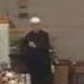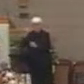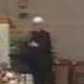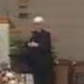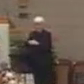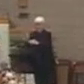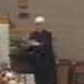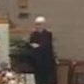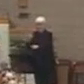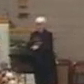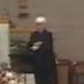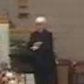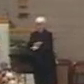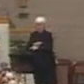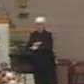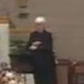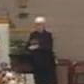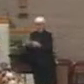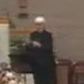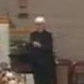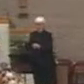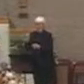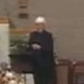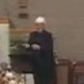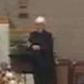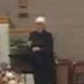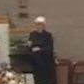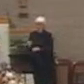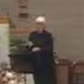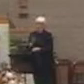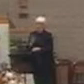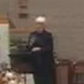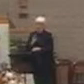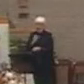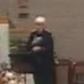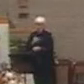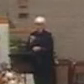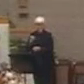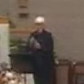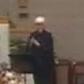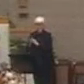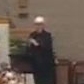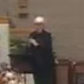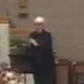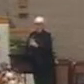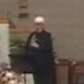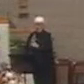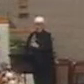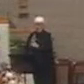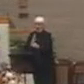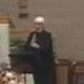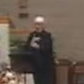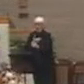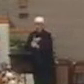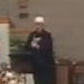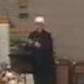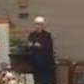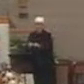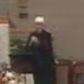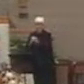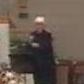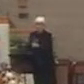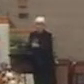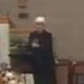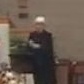end of the day, we all have to find our Jerusalems, our sacrifice, our full